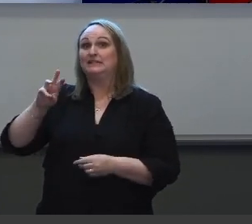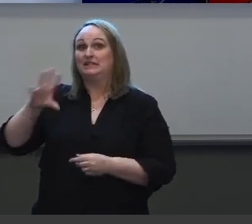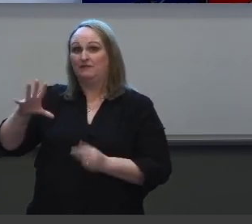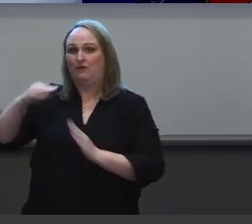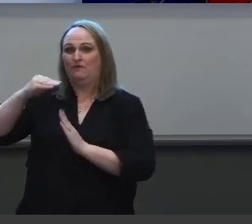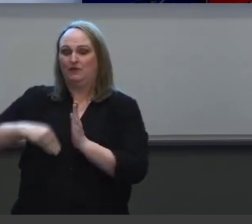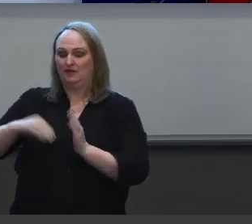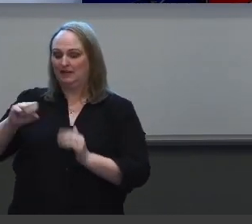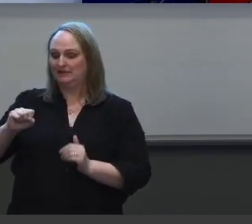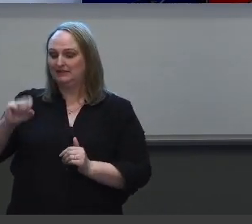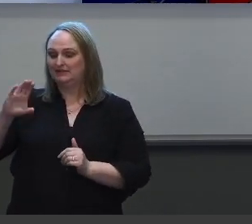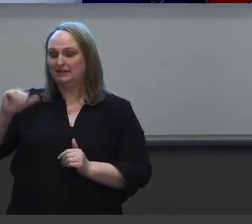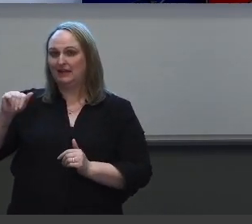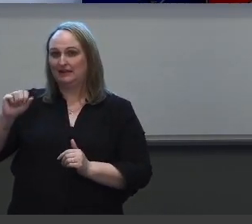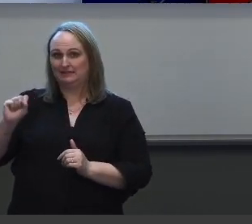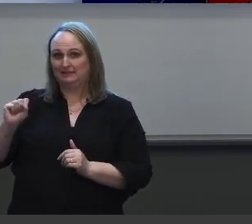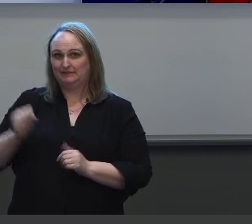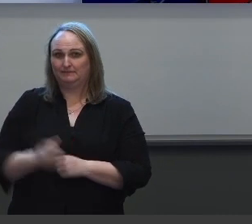the SCAS.